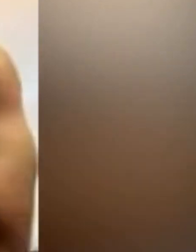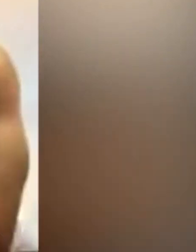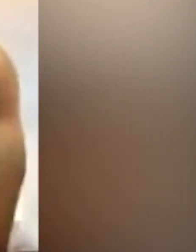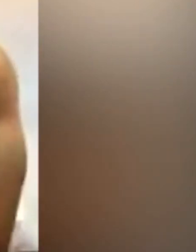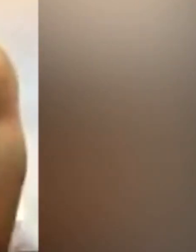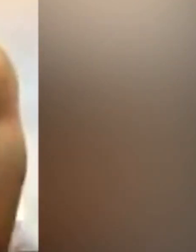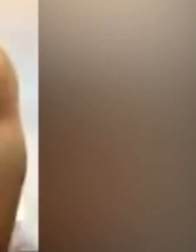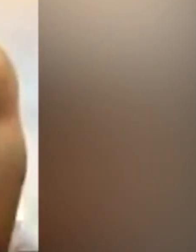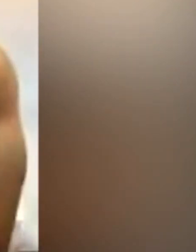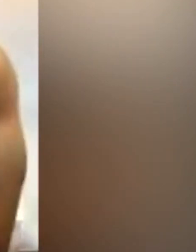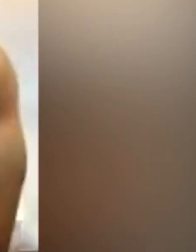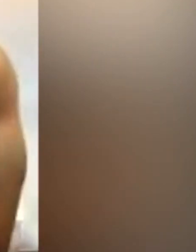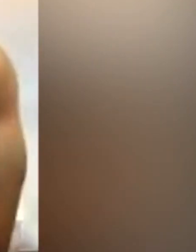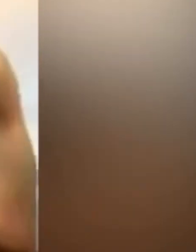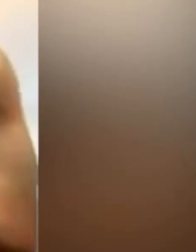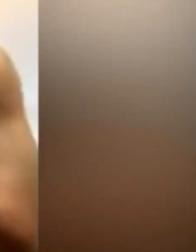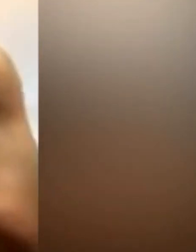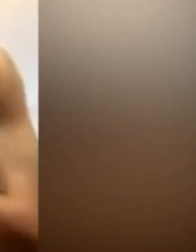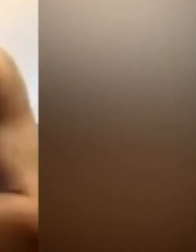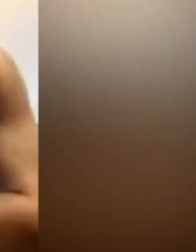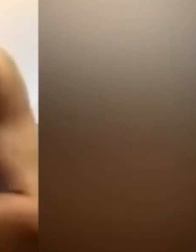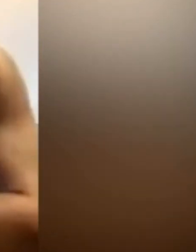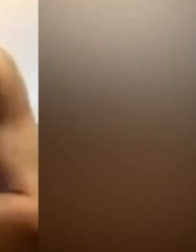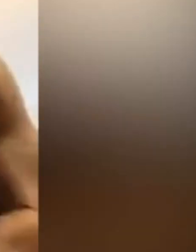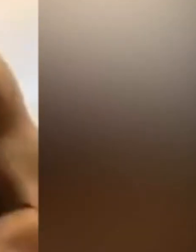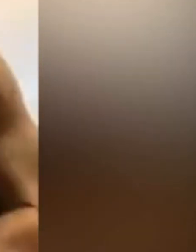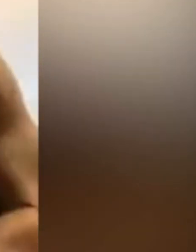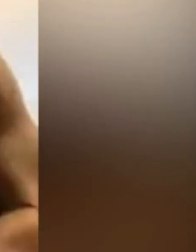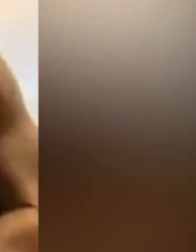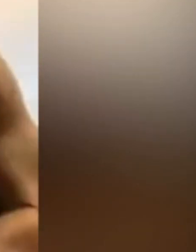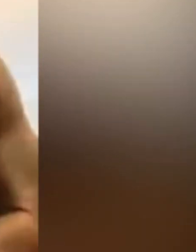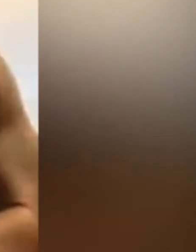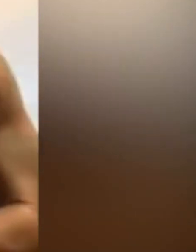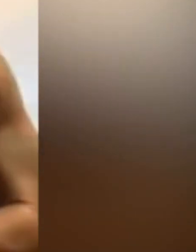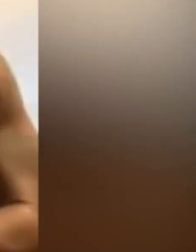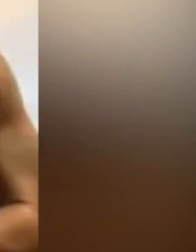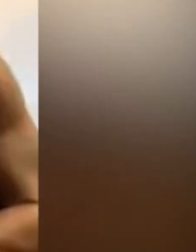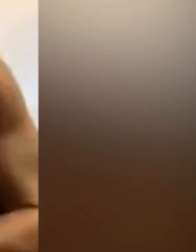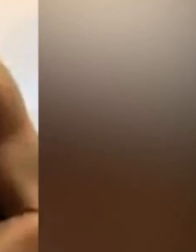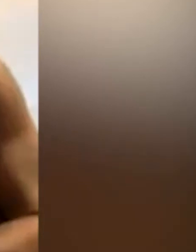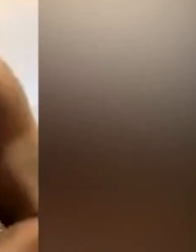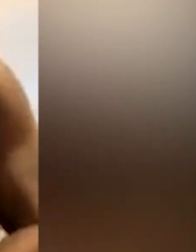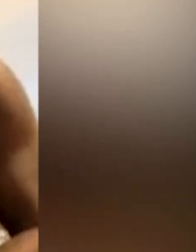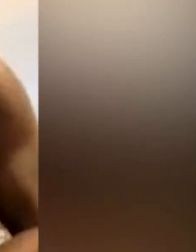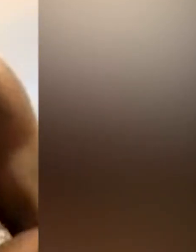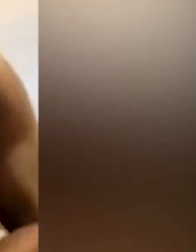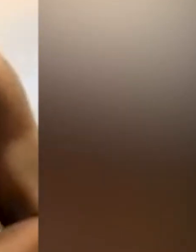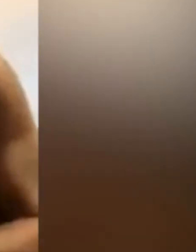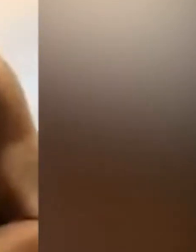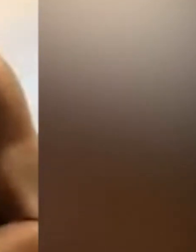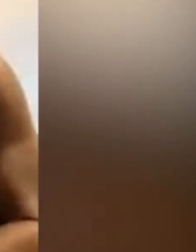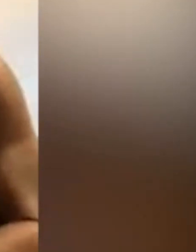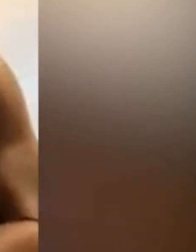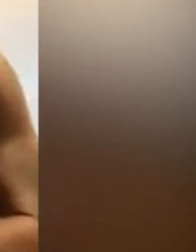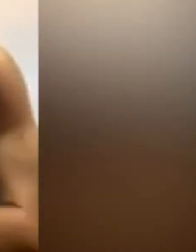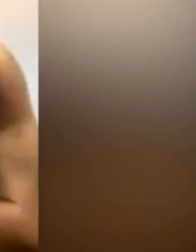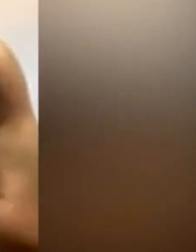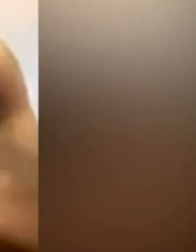the past players, if they continue being negative, I am Chris Gayle, Universe Boss, is going to